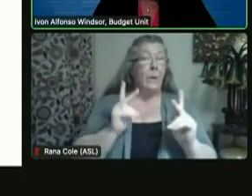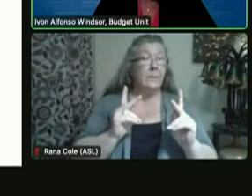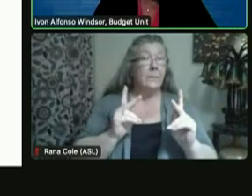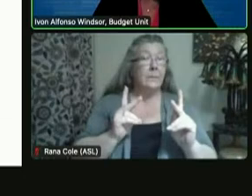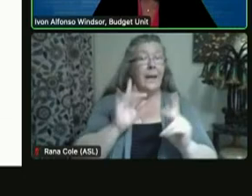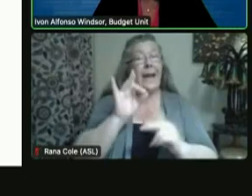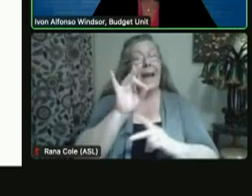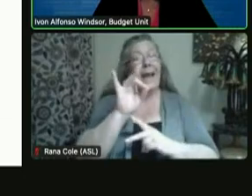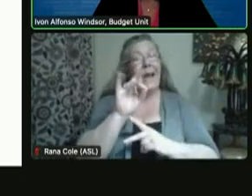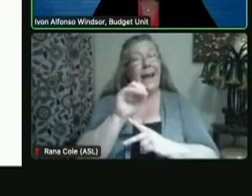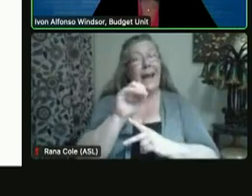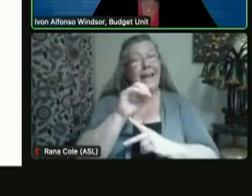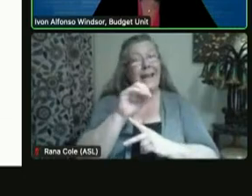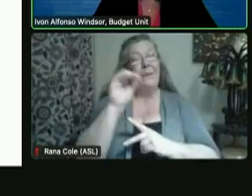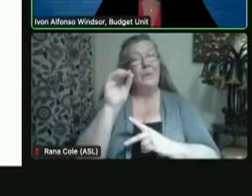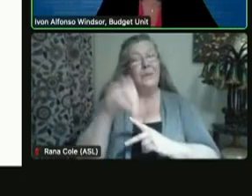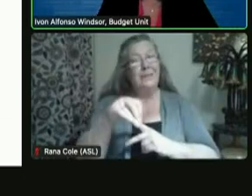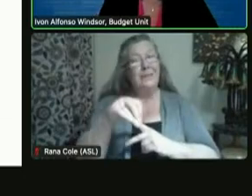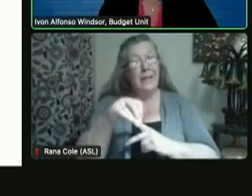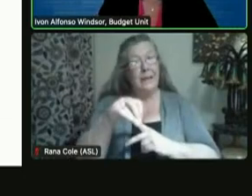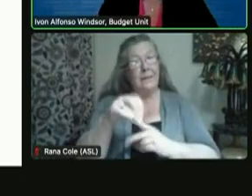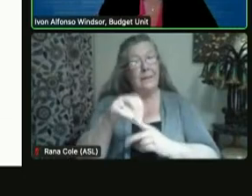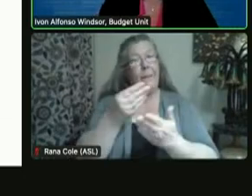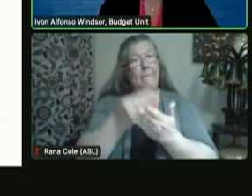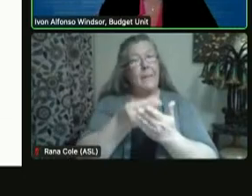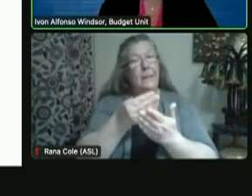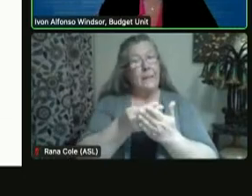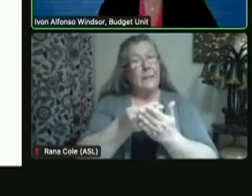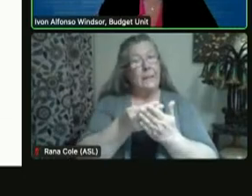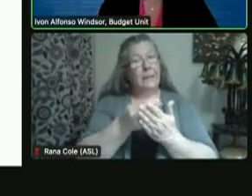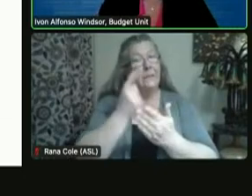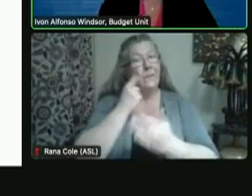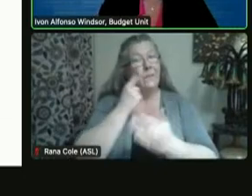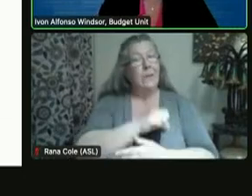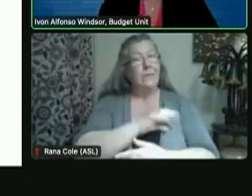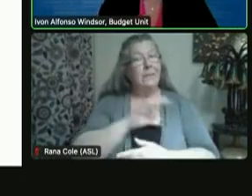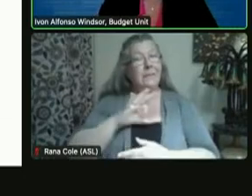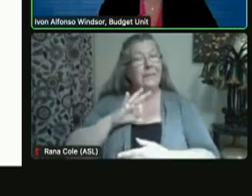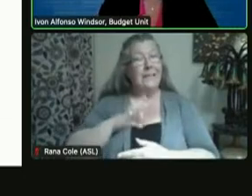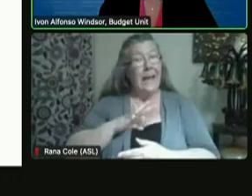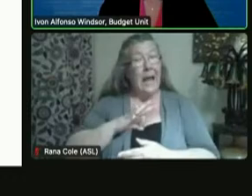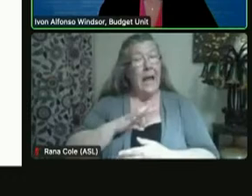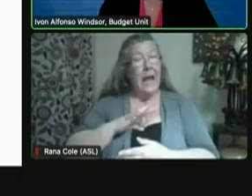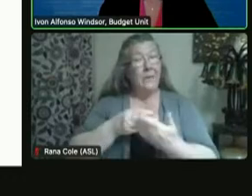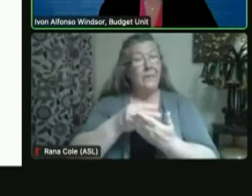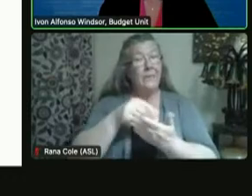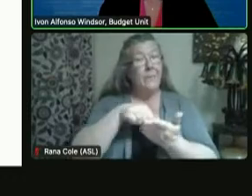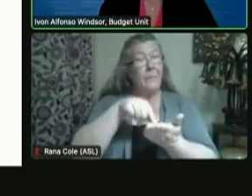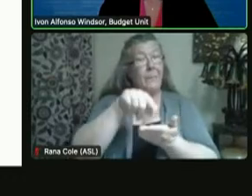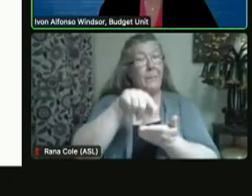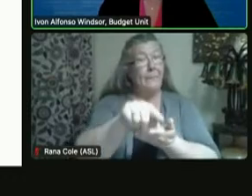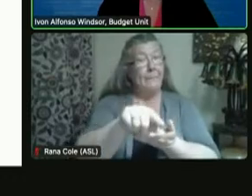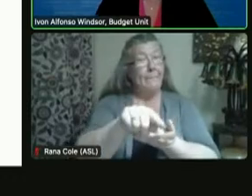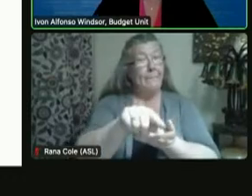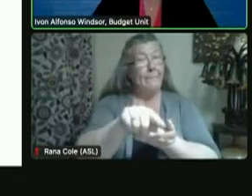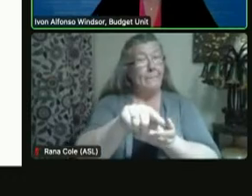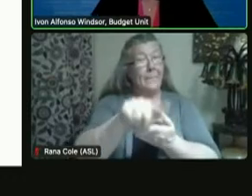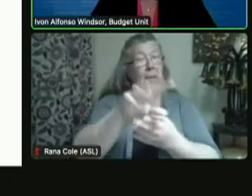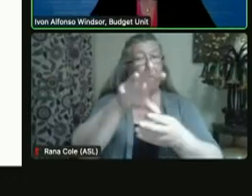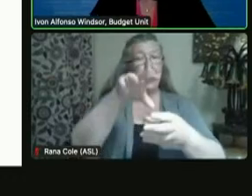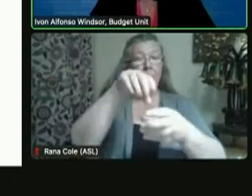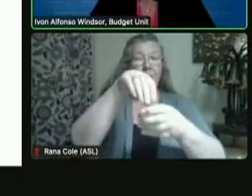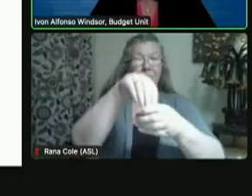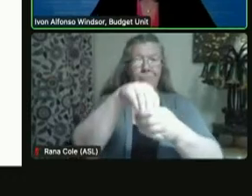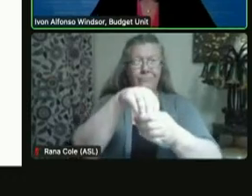staff, salaries, and benefits. Now, more than ever, it is that investment in our staff, especially as the number and needs